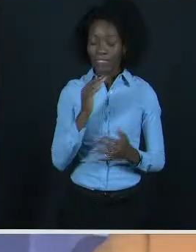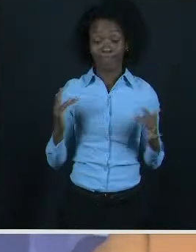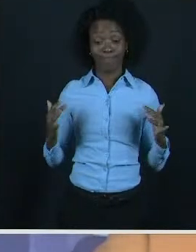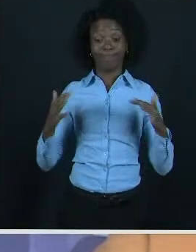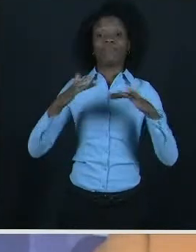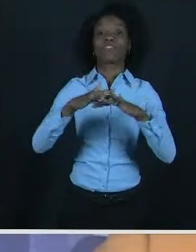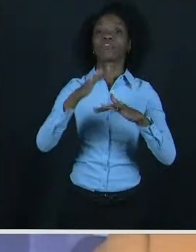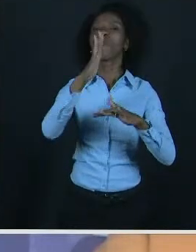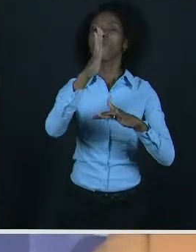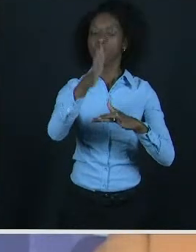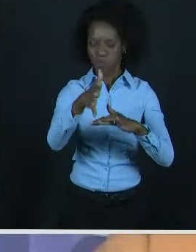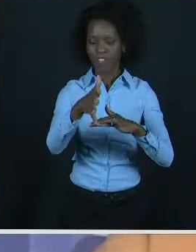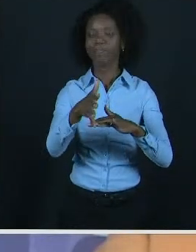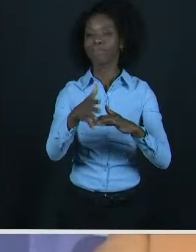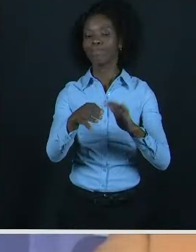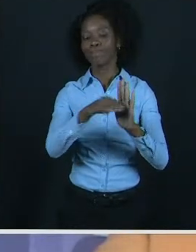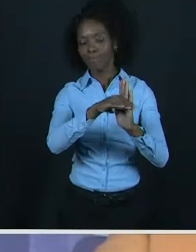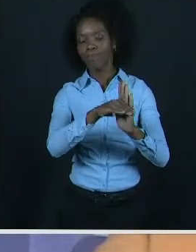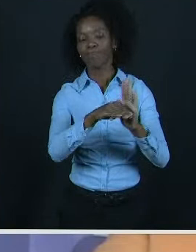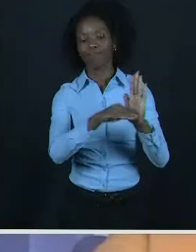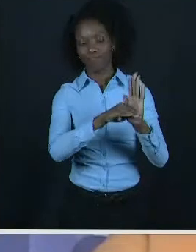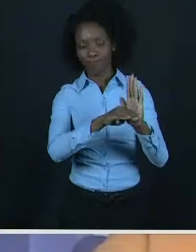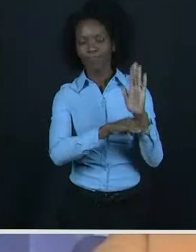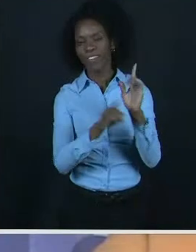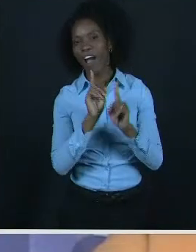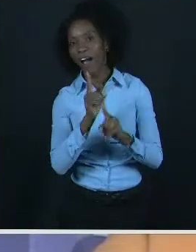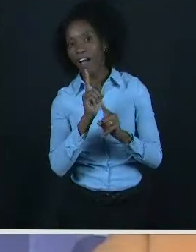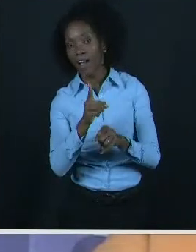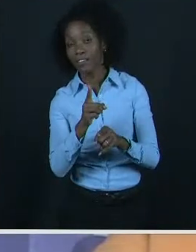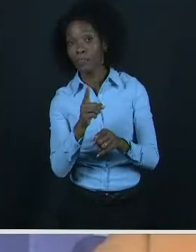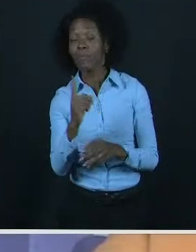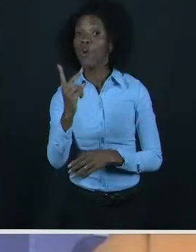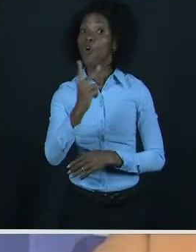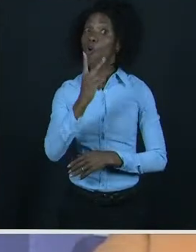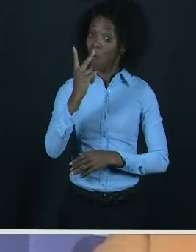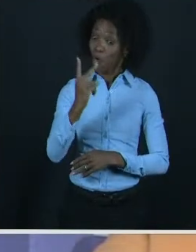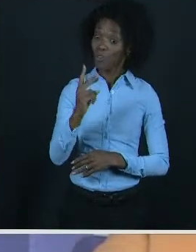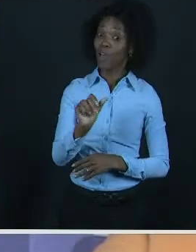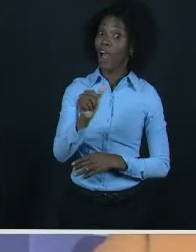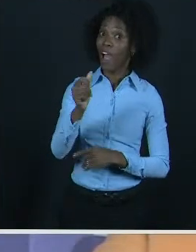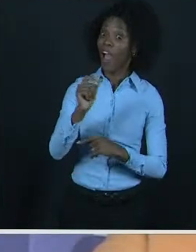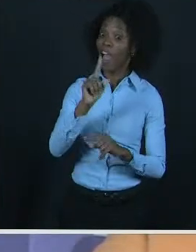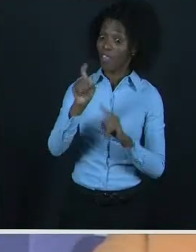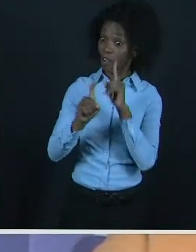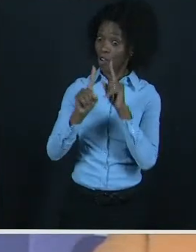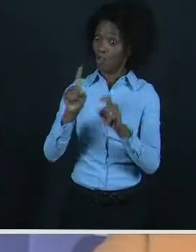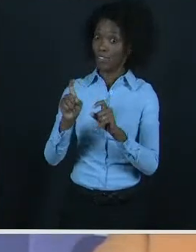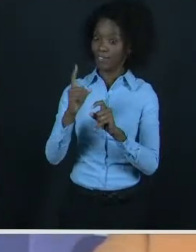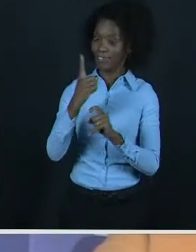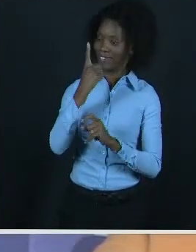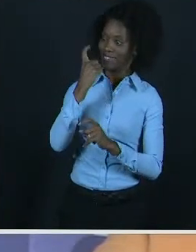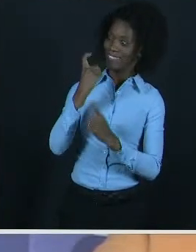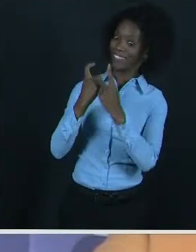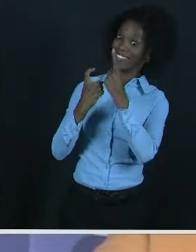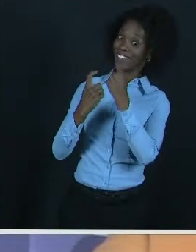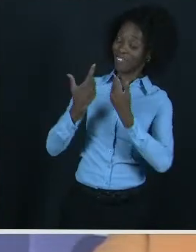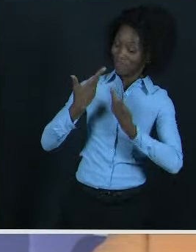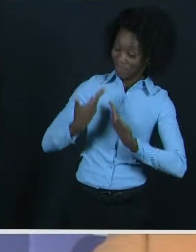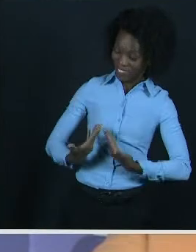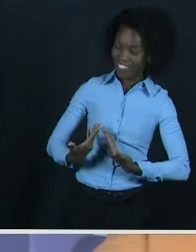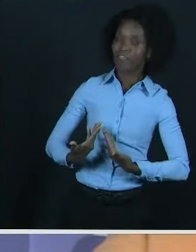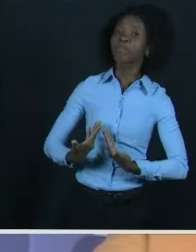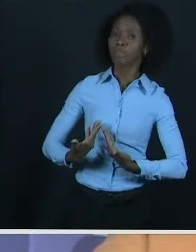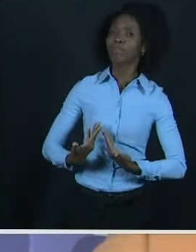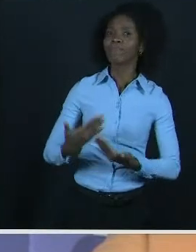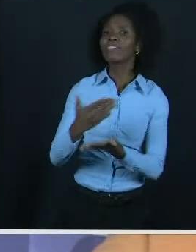summit. And even those that were directed at me, where a number of you